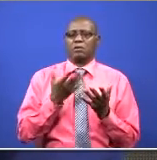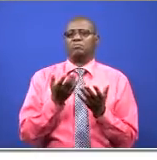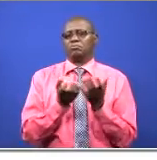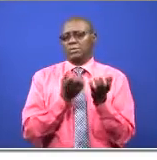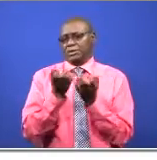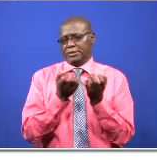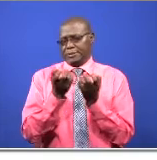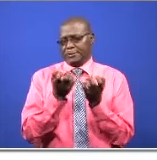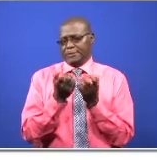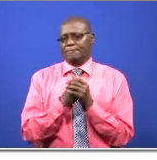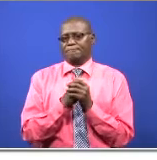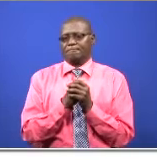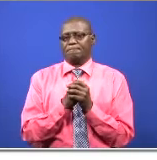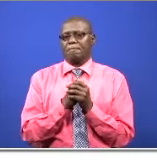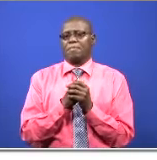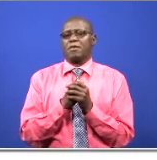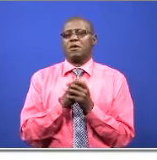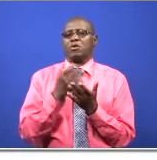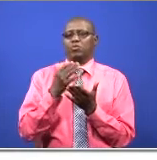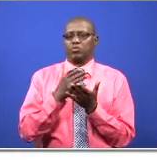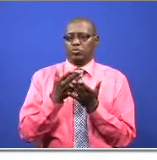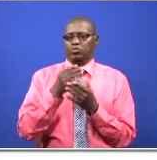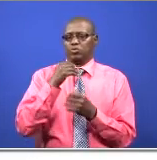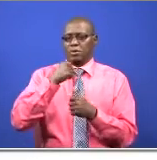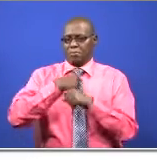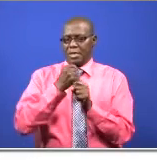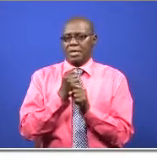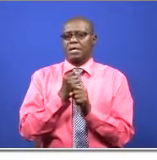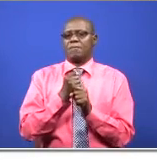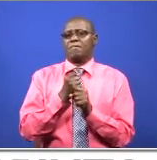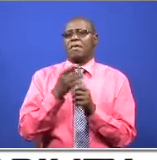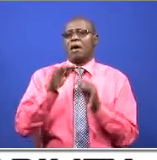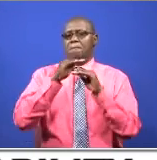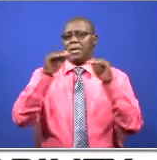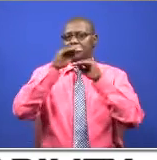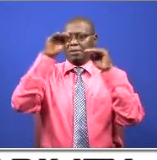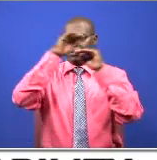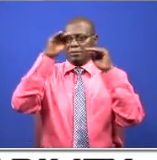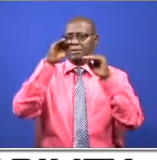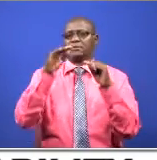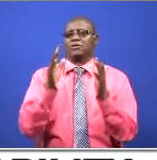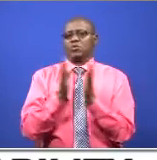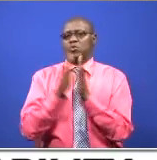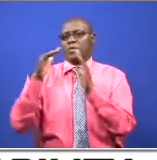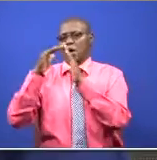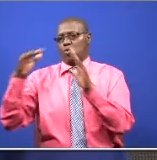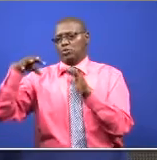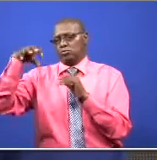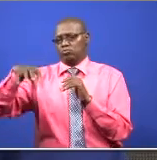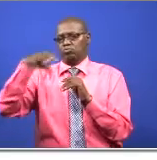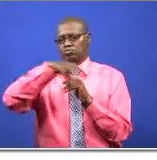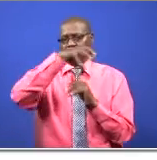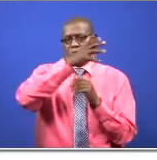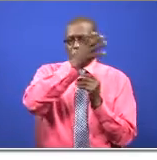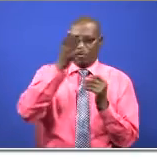land, apartments, and bungalows. Mm-hmm. Yes. The COVID-19 season saw a lot of businesses suffer,